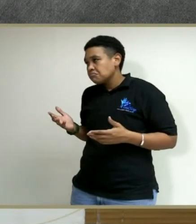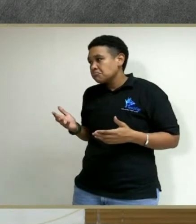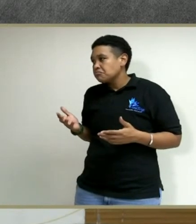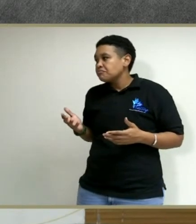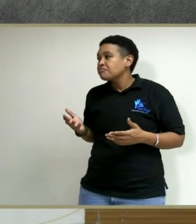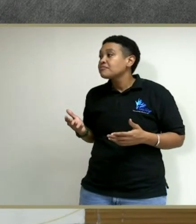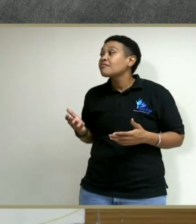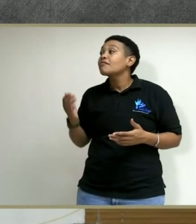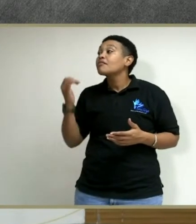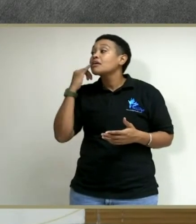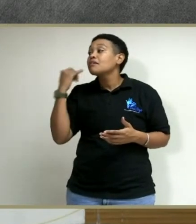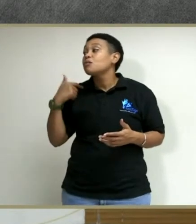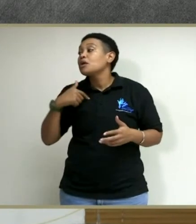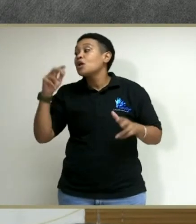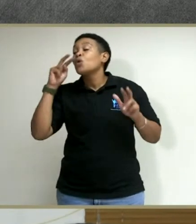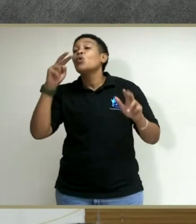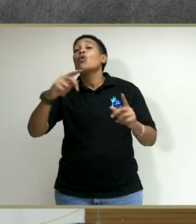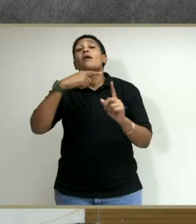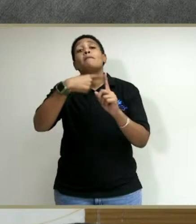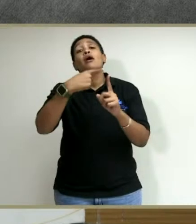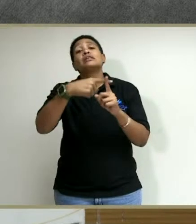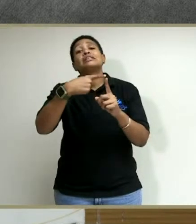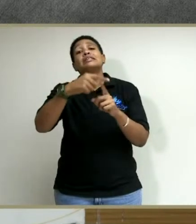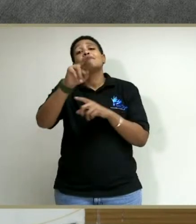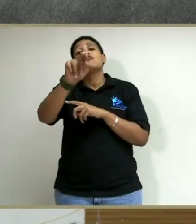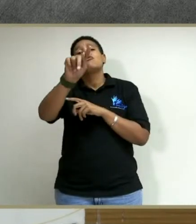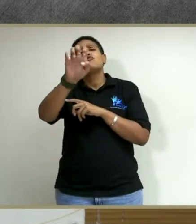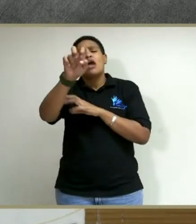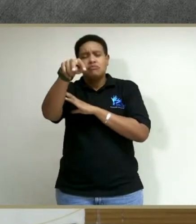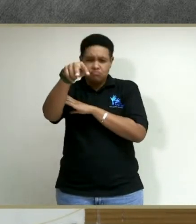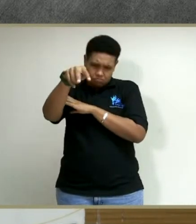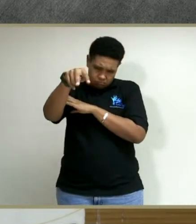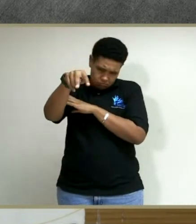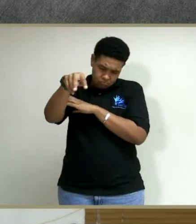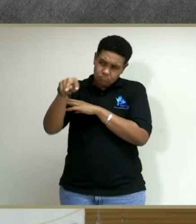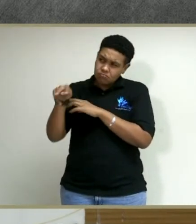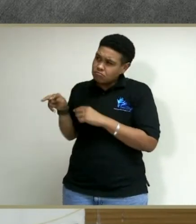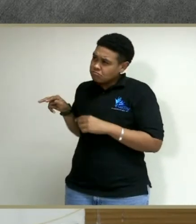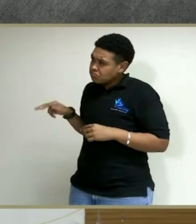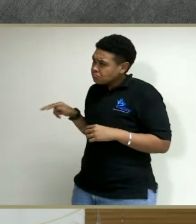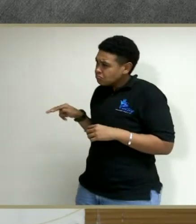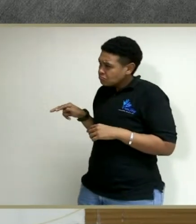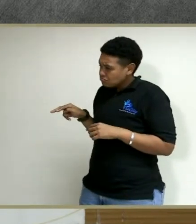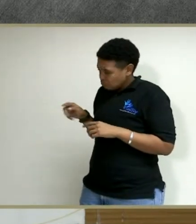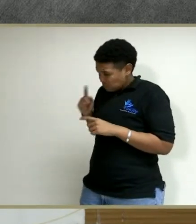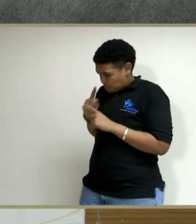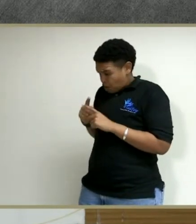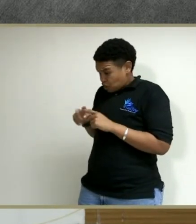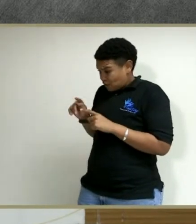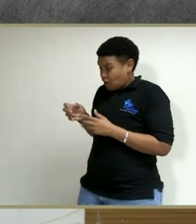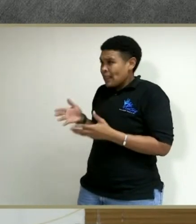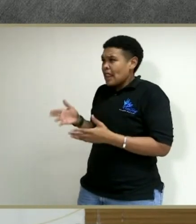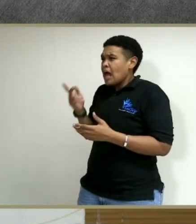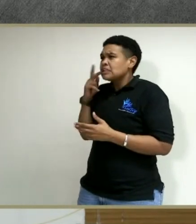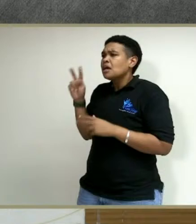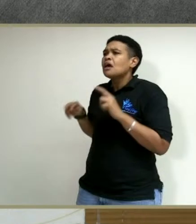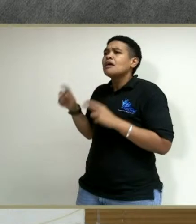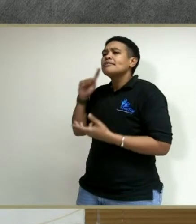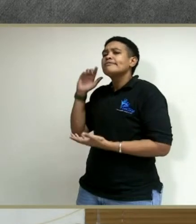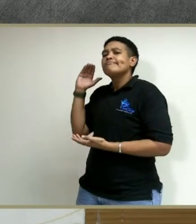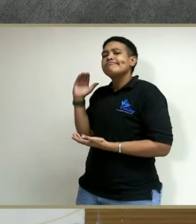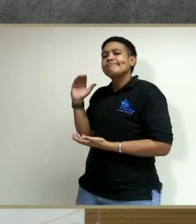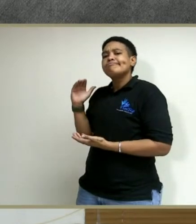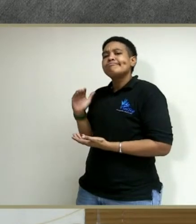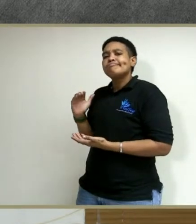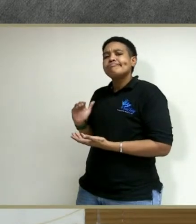If we look at the positivity rate, we will see that the positivity rate as well has been decreasing